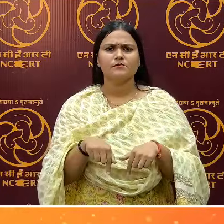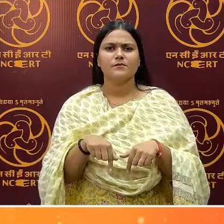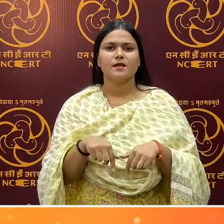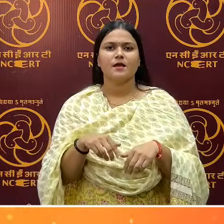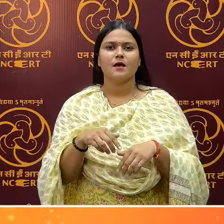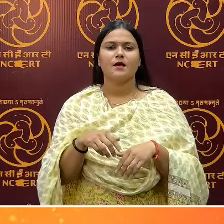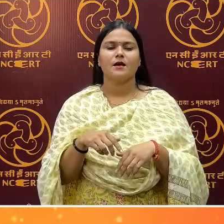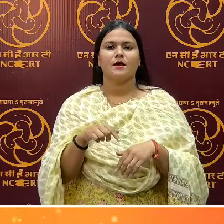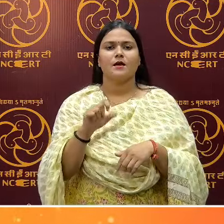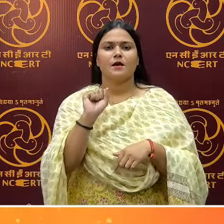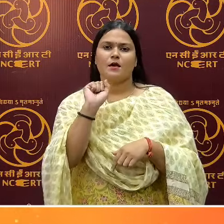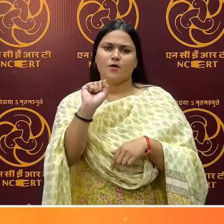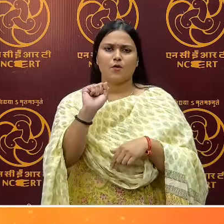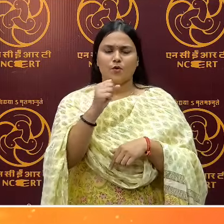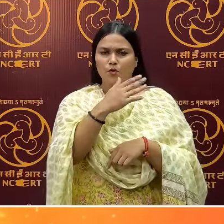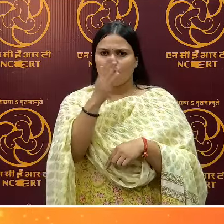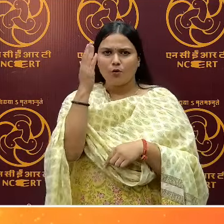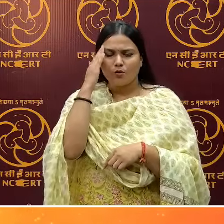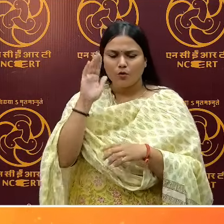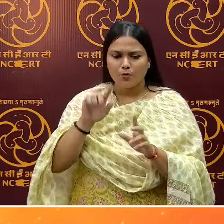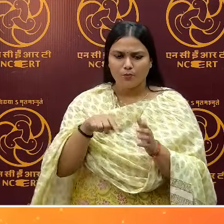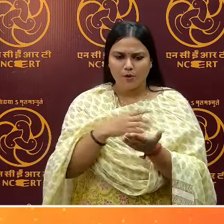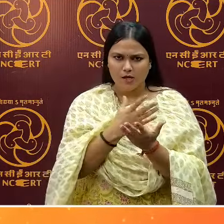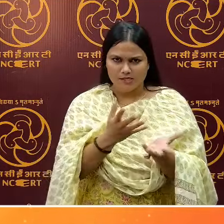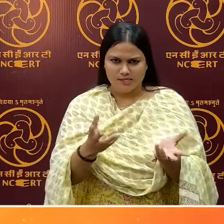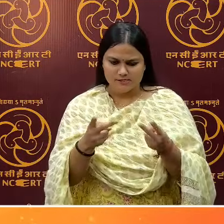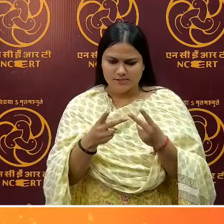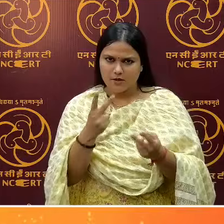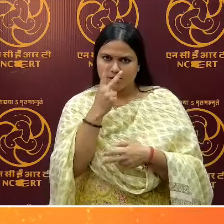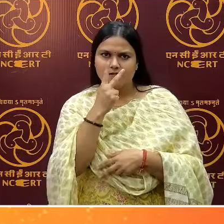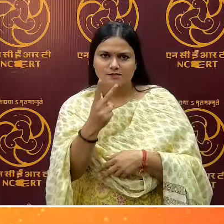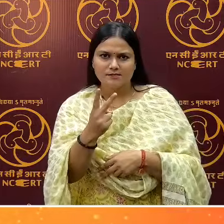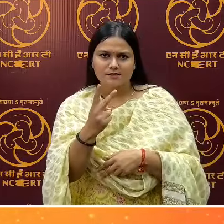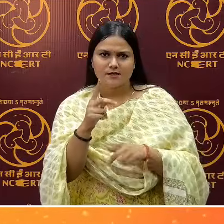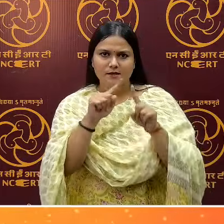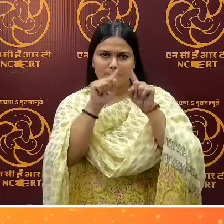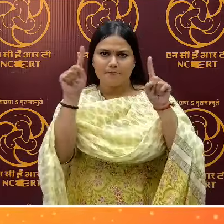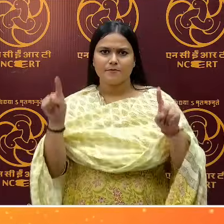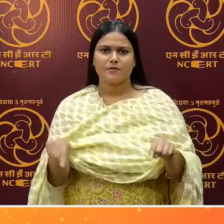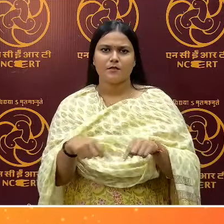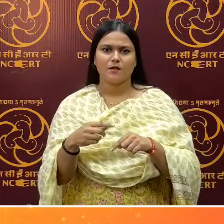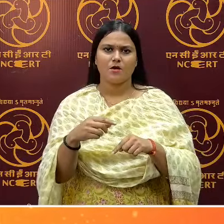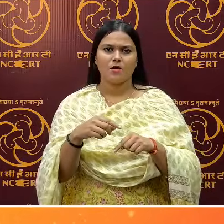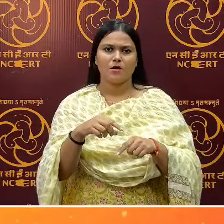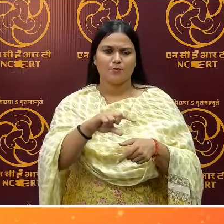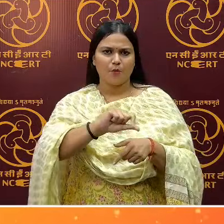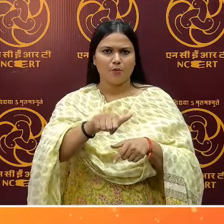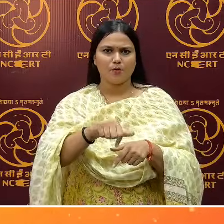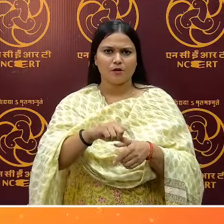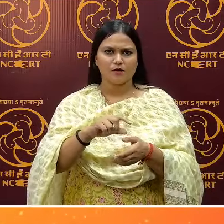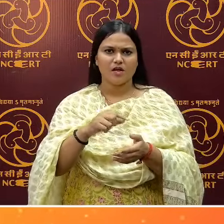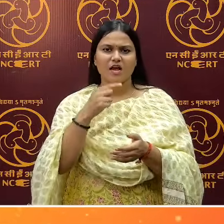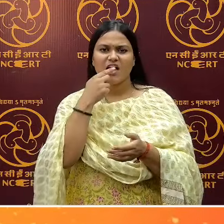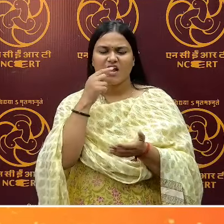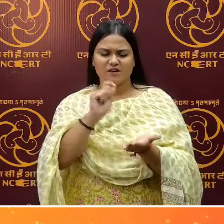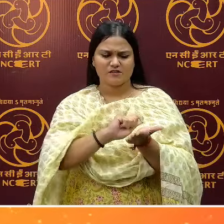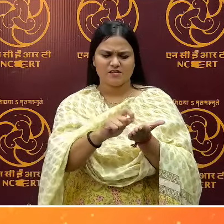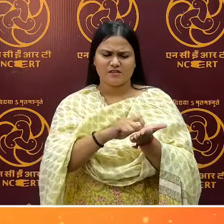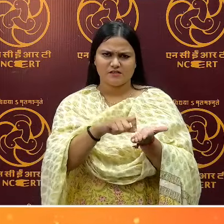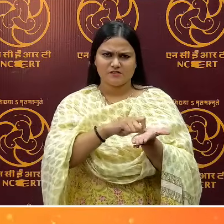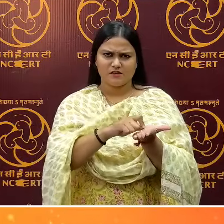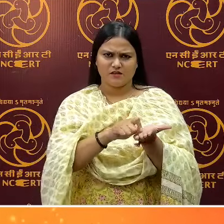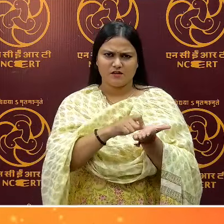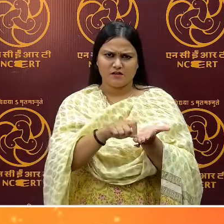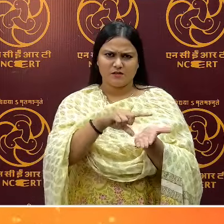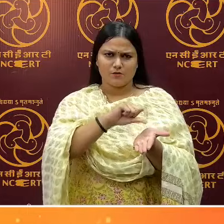rotate and what is not? So we can just try. Okay. See, if I try to rotate an eraser, what is happening? Is it rotating? No.